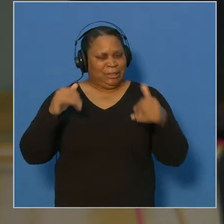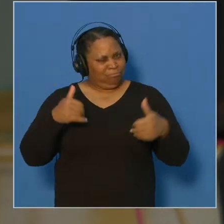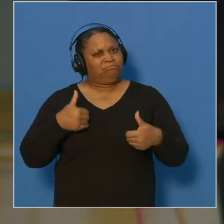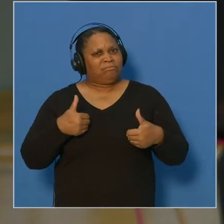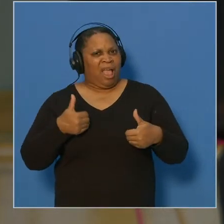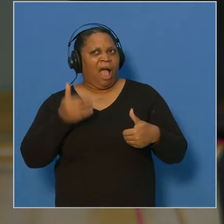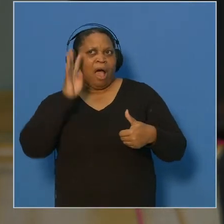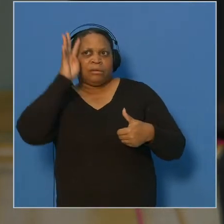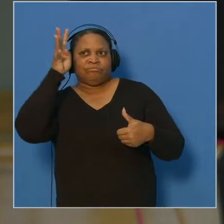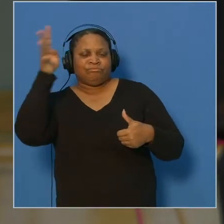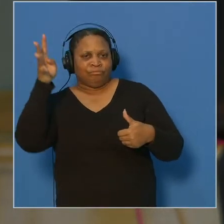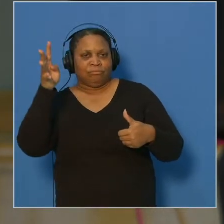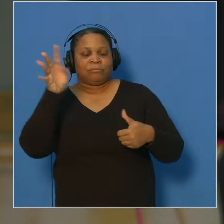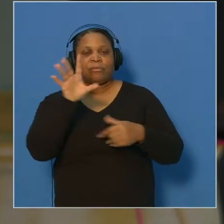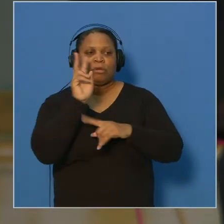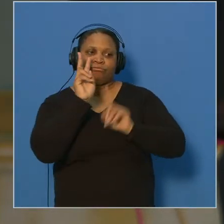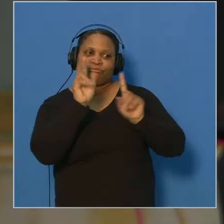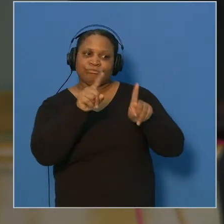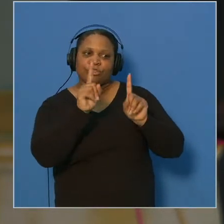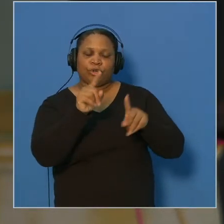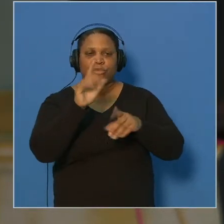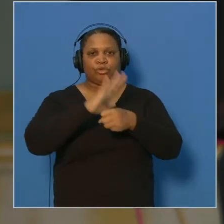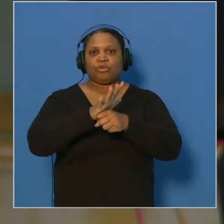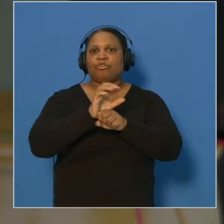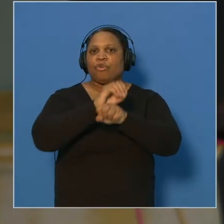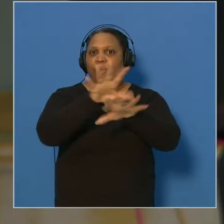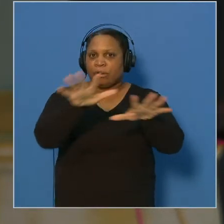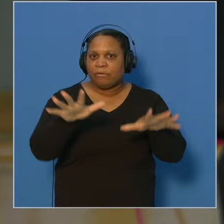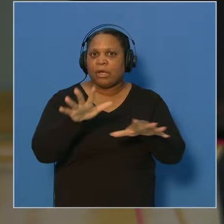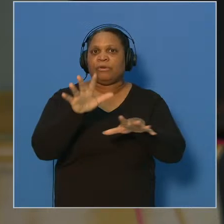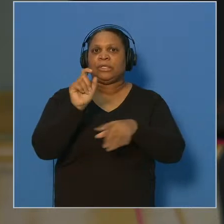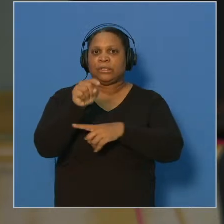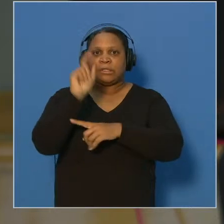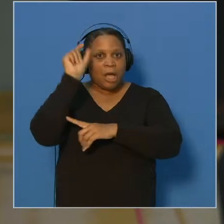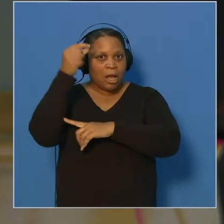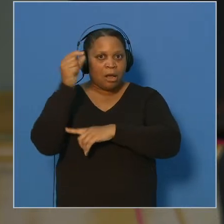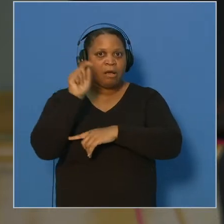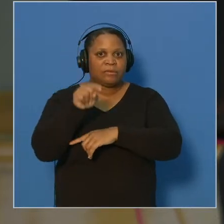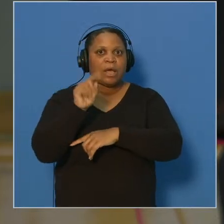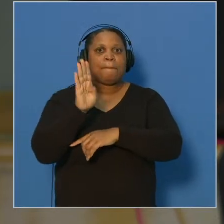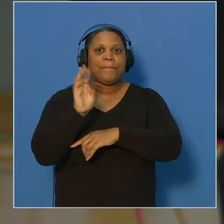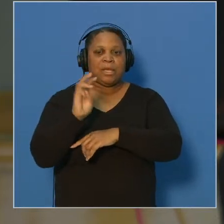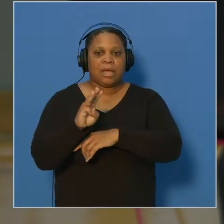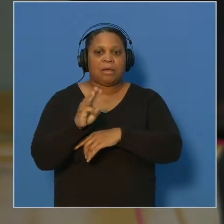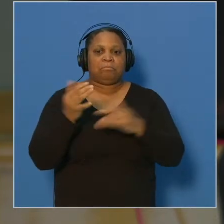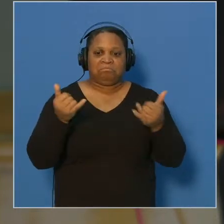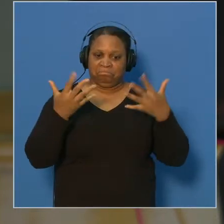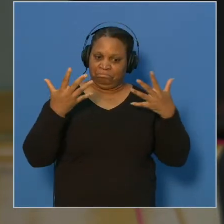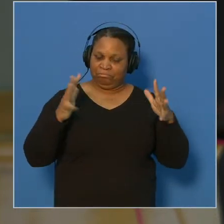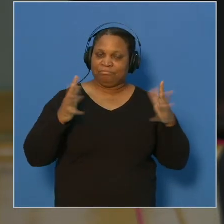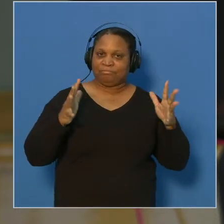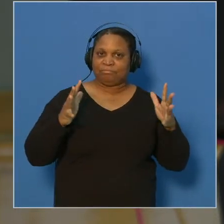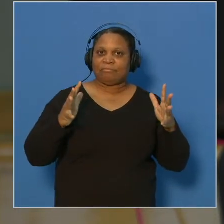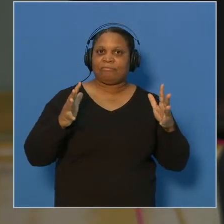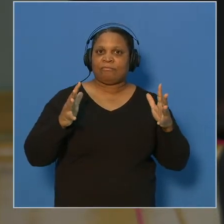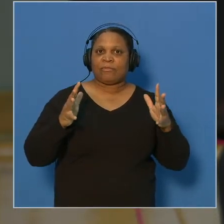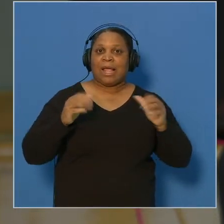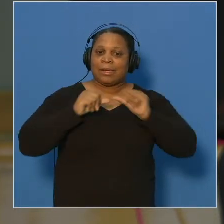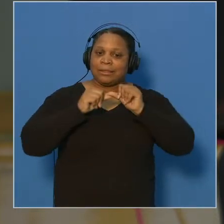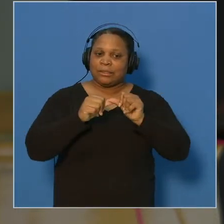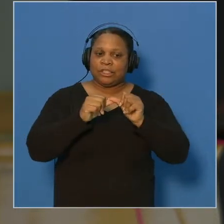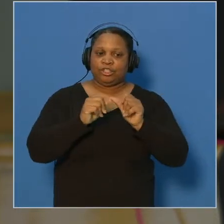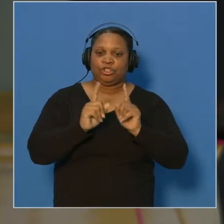cloth mask coverings can be found on coronavirus.gov.bm. In closing, continuing social